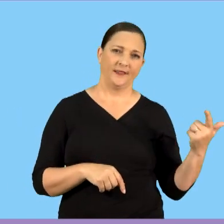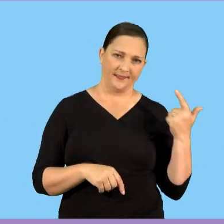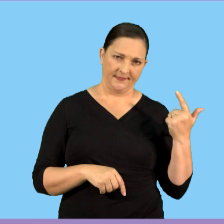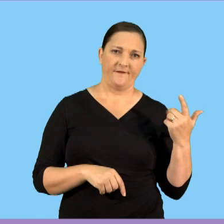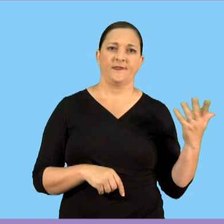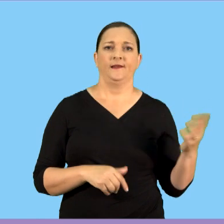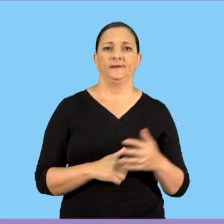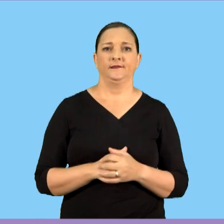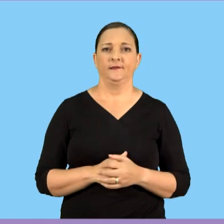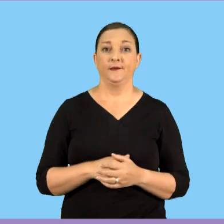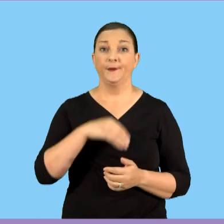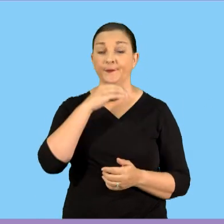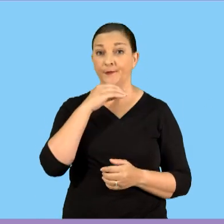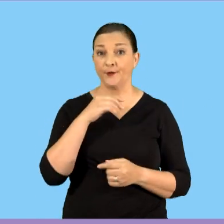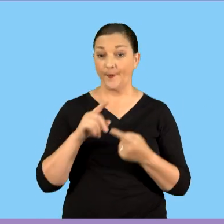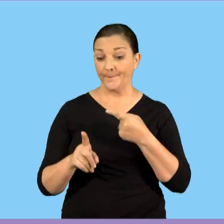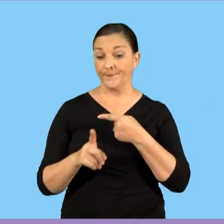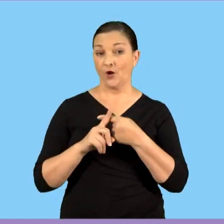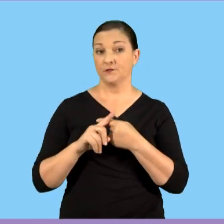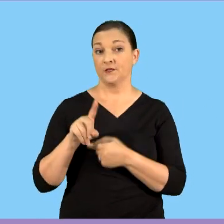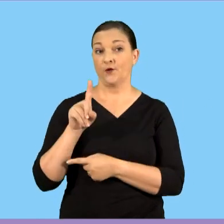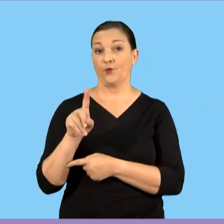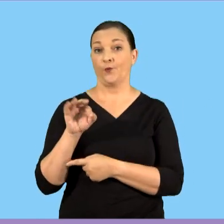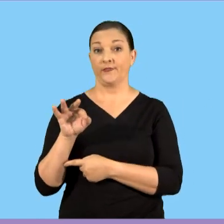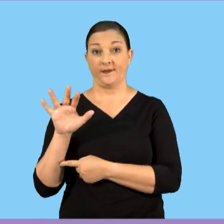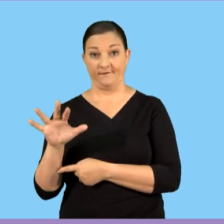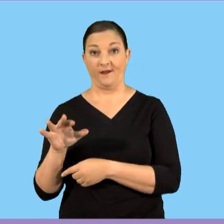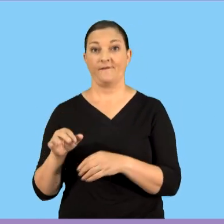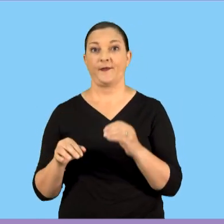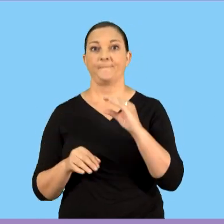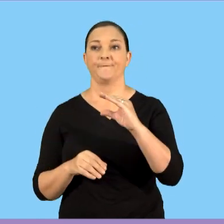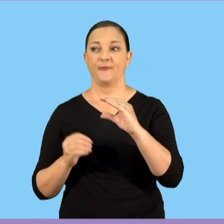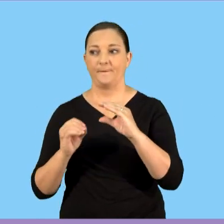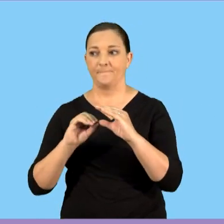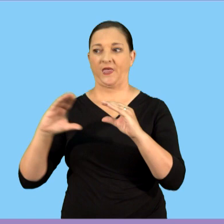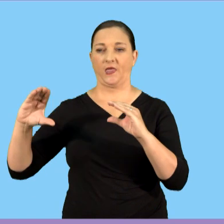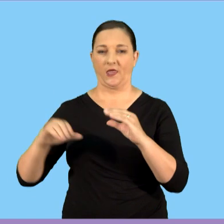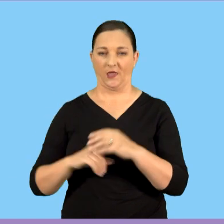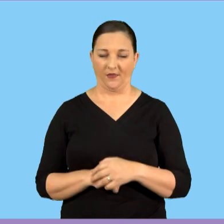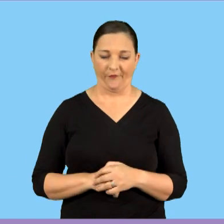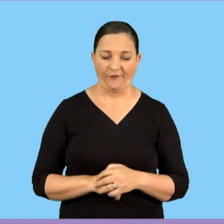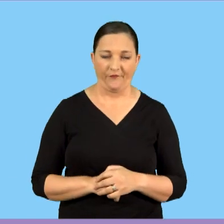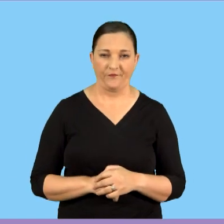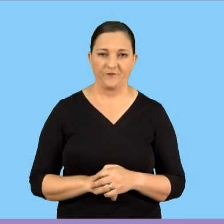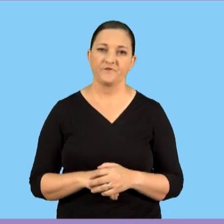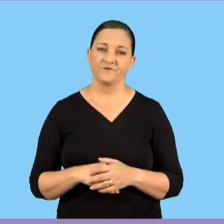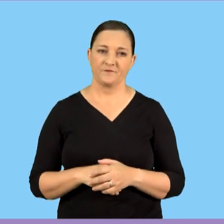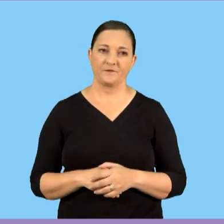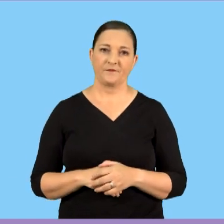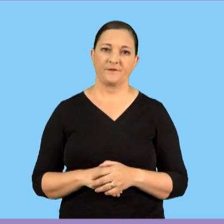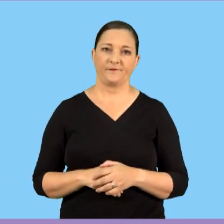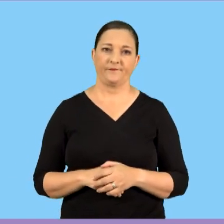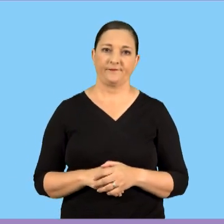numbers are on the left. So this means that the positive 135 is actually bigger